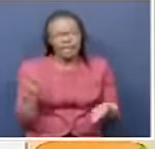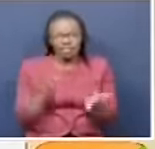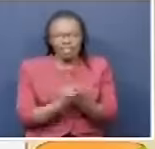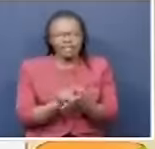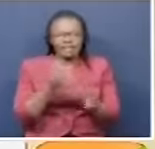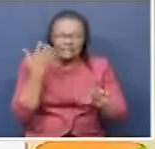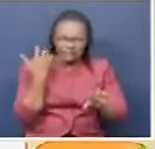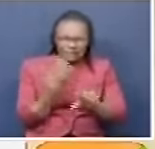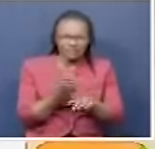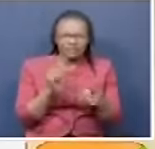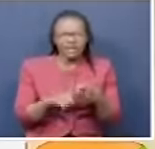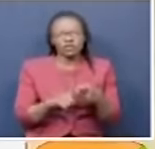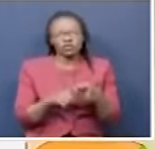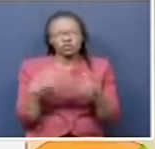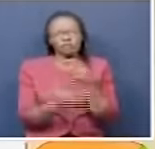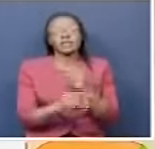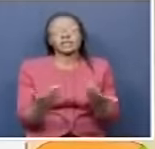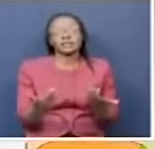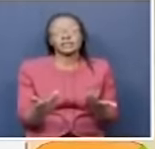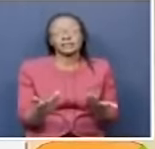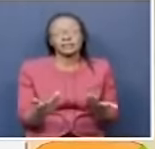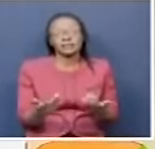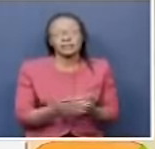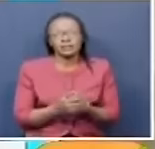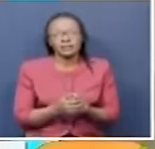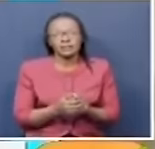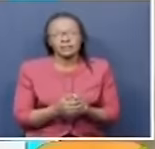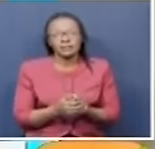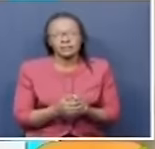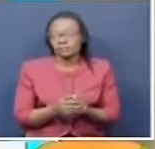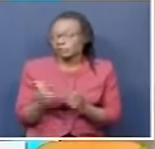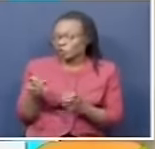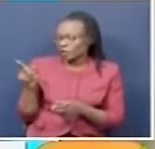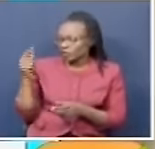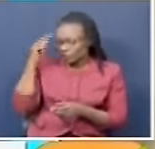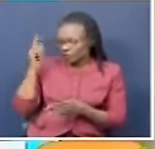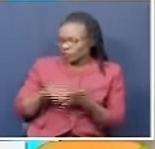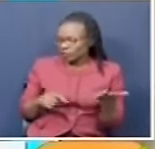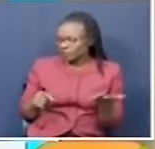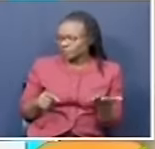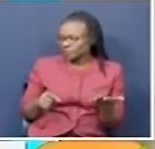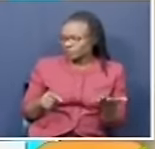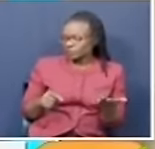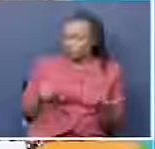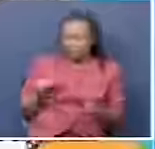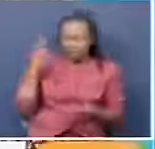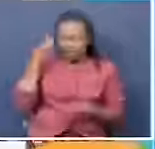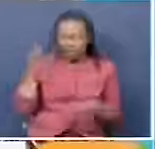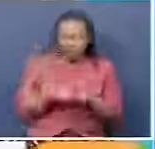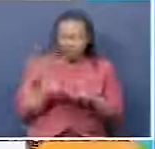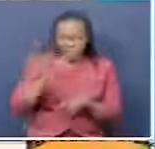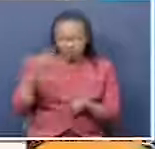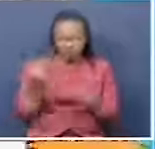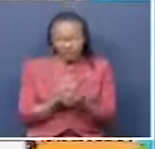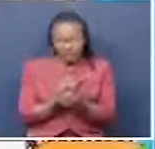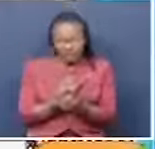to beat. Okay. To beat. Okay. The one they have. The one that they went into 2013 with. And for me,